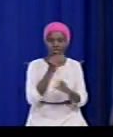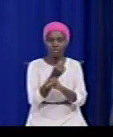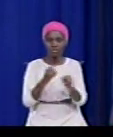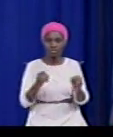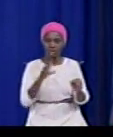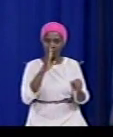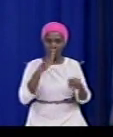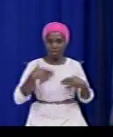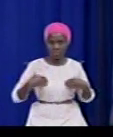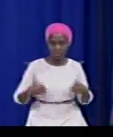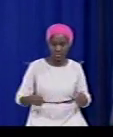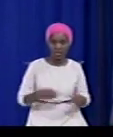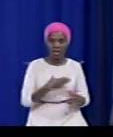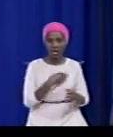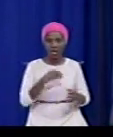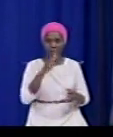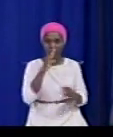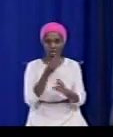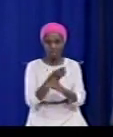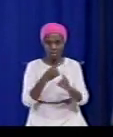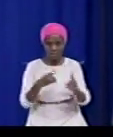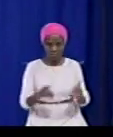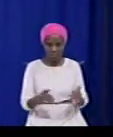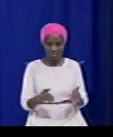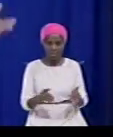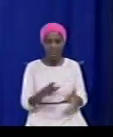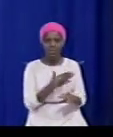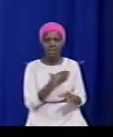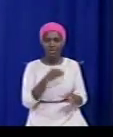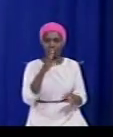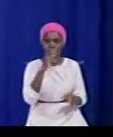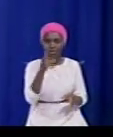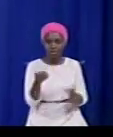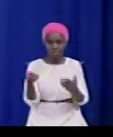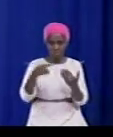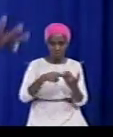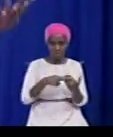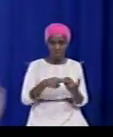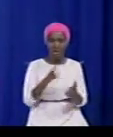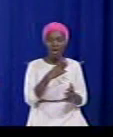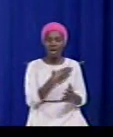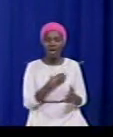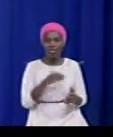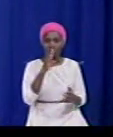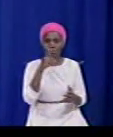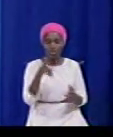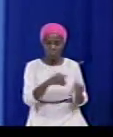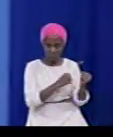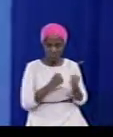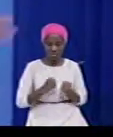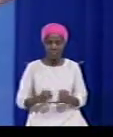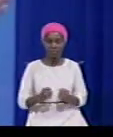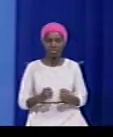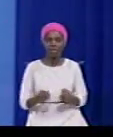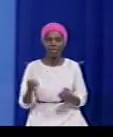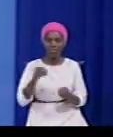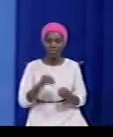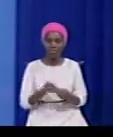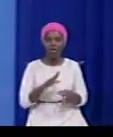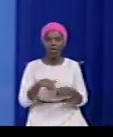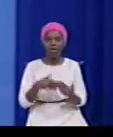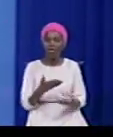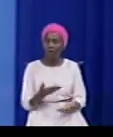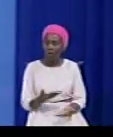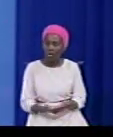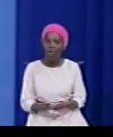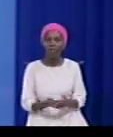healed, and be ye delivered, and be ye restored, and be ye strengthened, all the